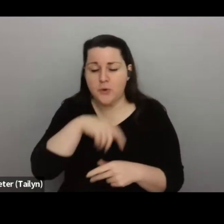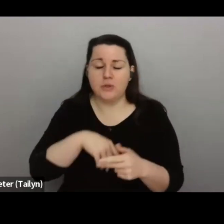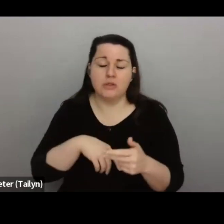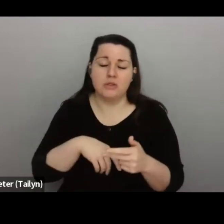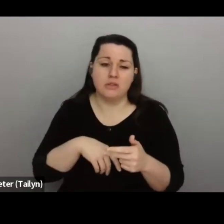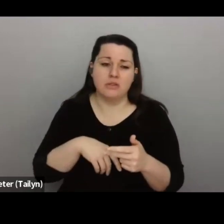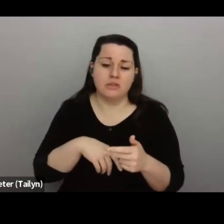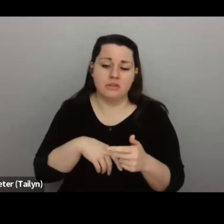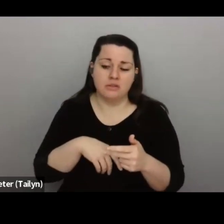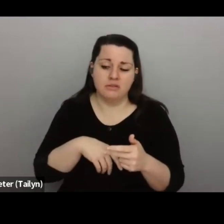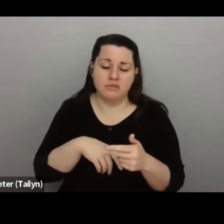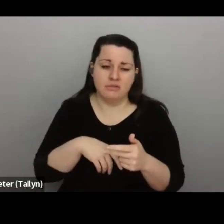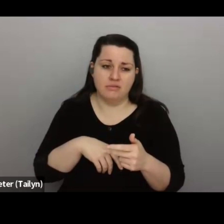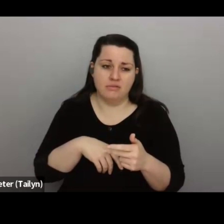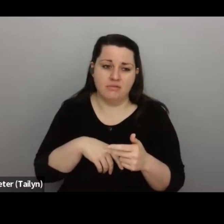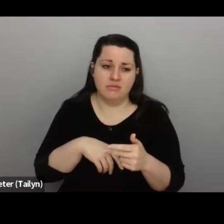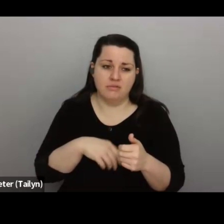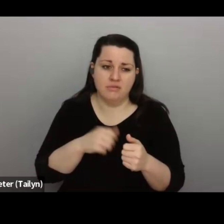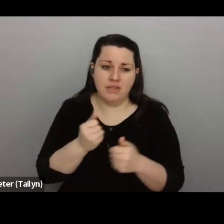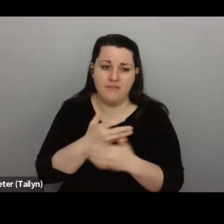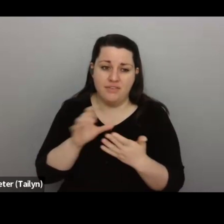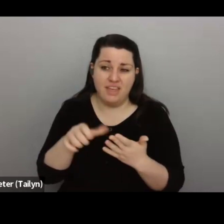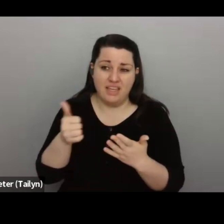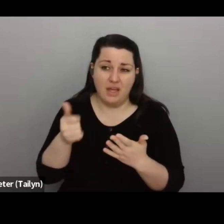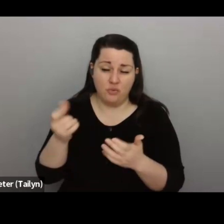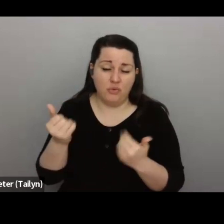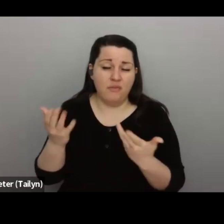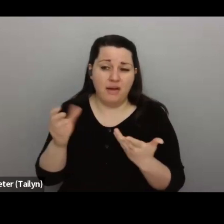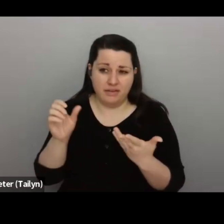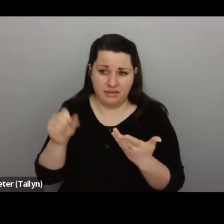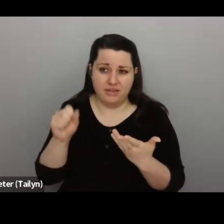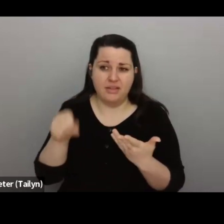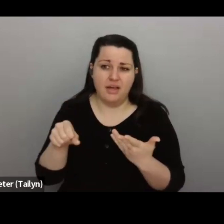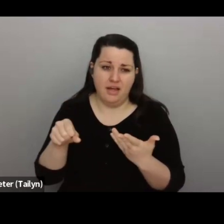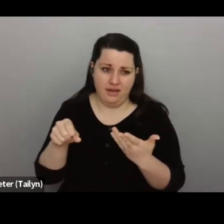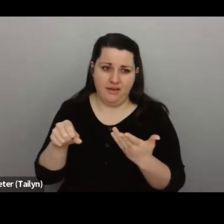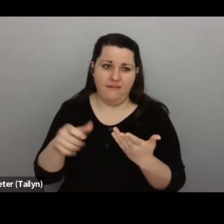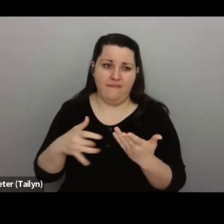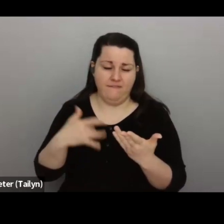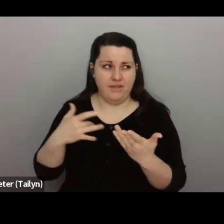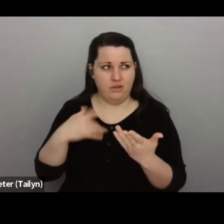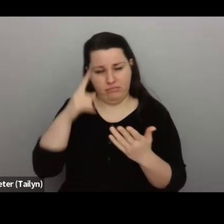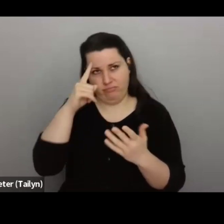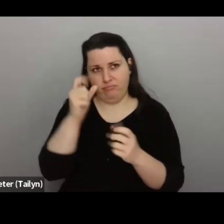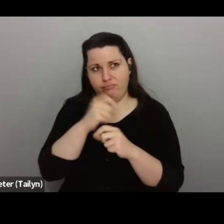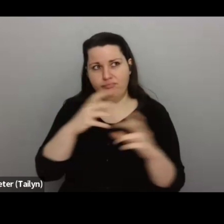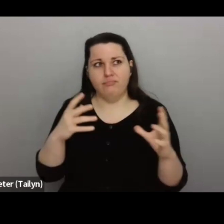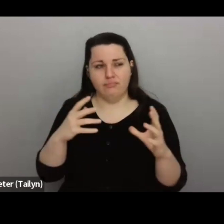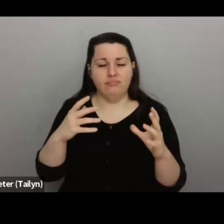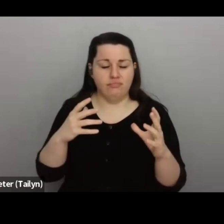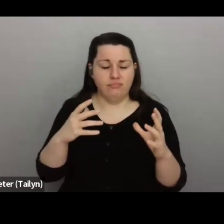with everything else you provided, it really gives me a better idea as to